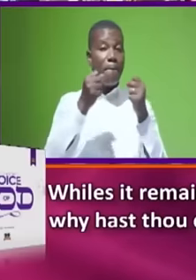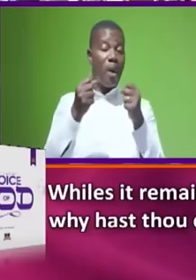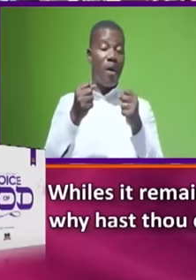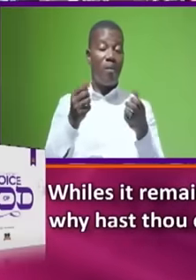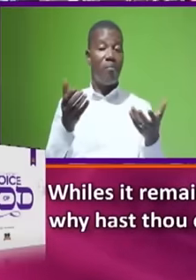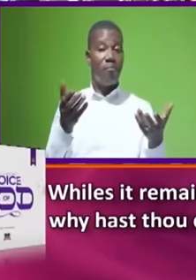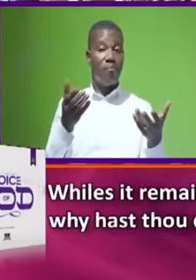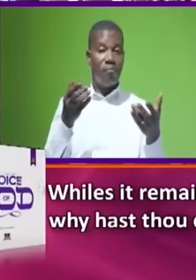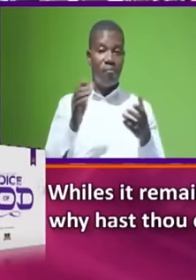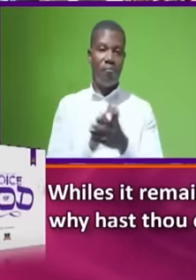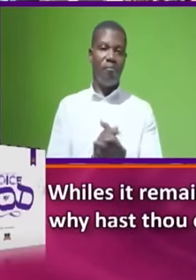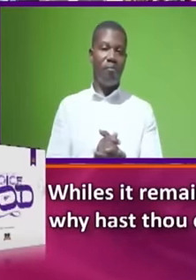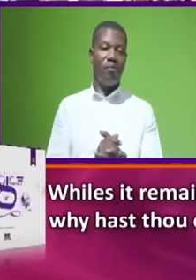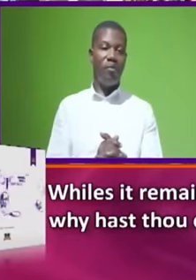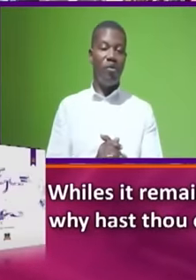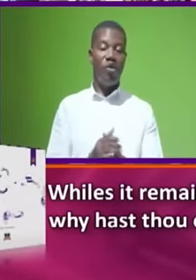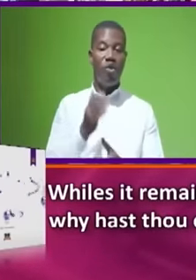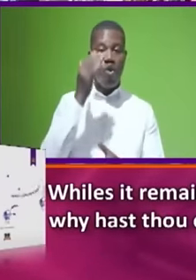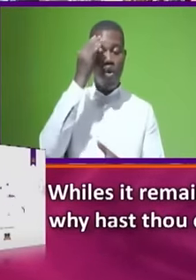was it not in thy own power?